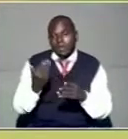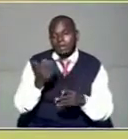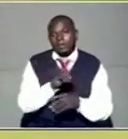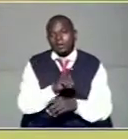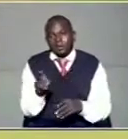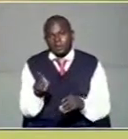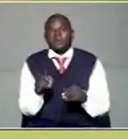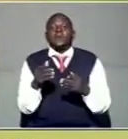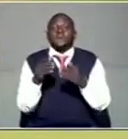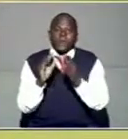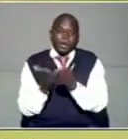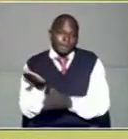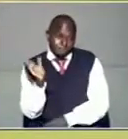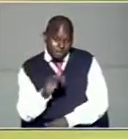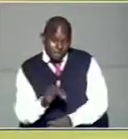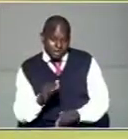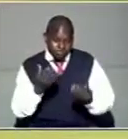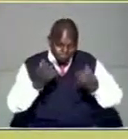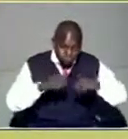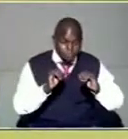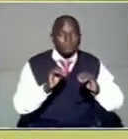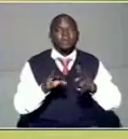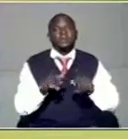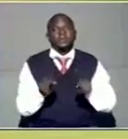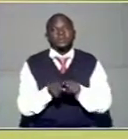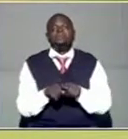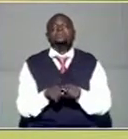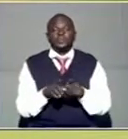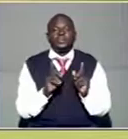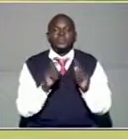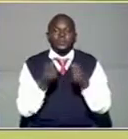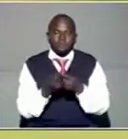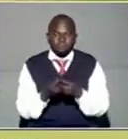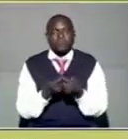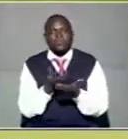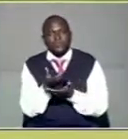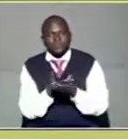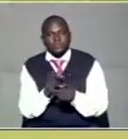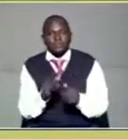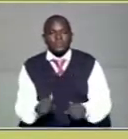Now, players will return to action, packed league and national team engagements.